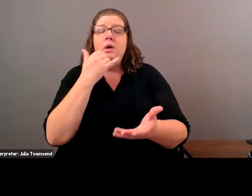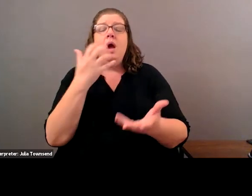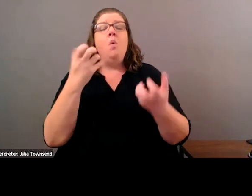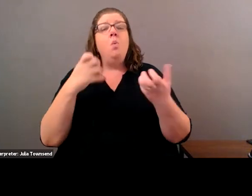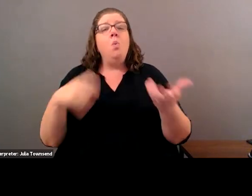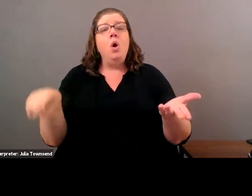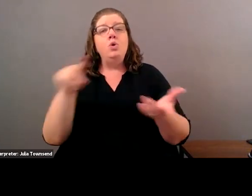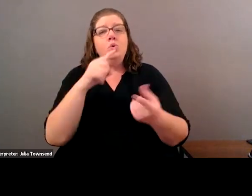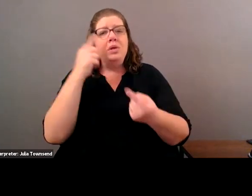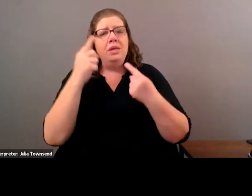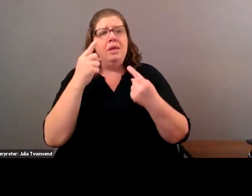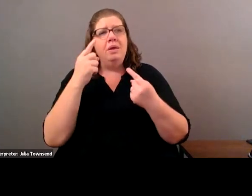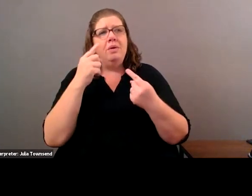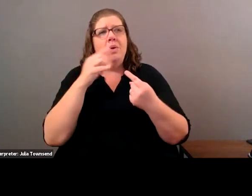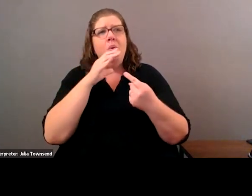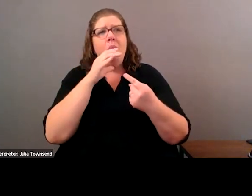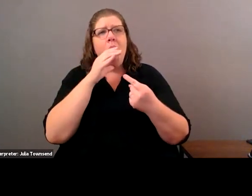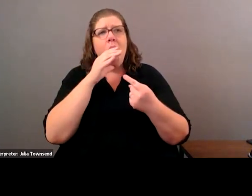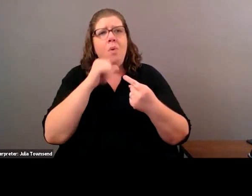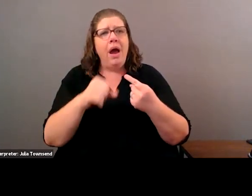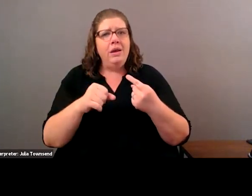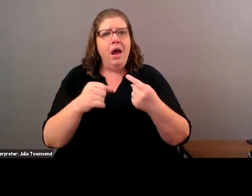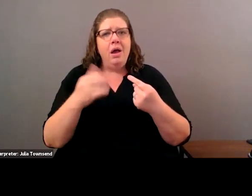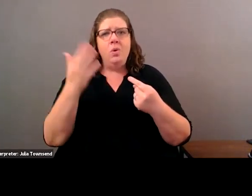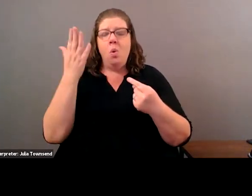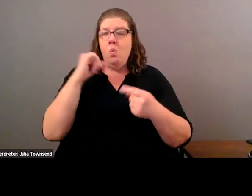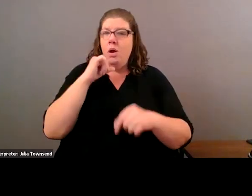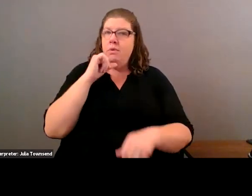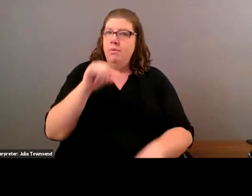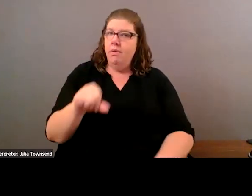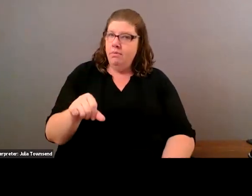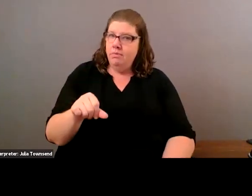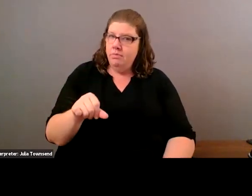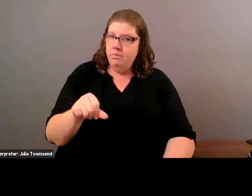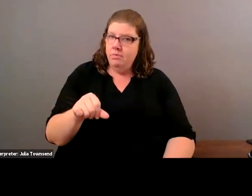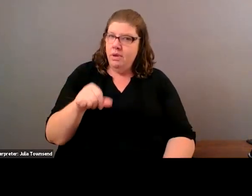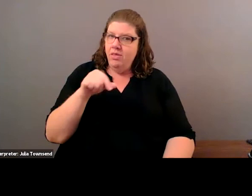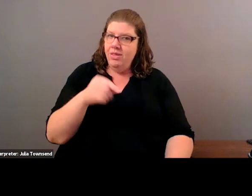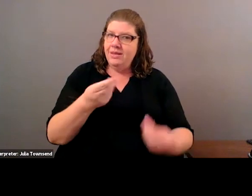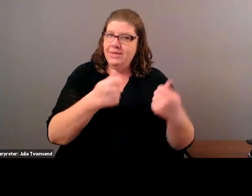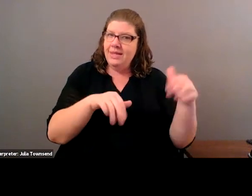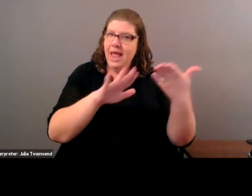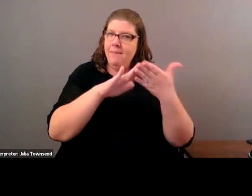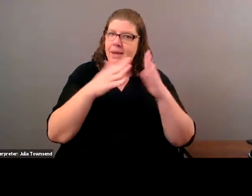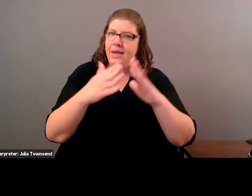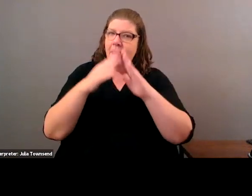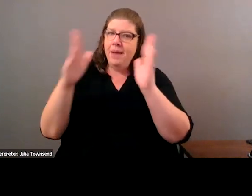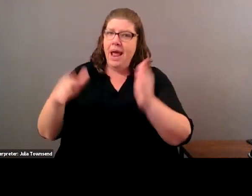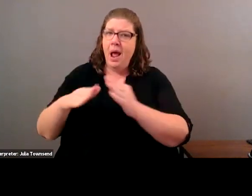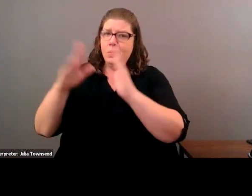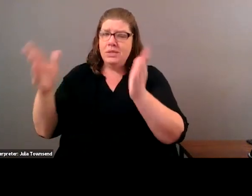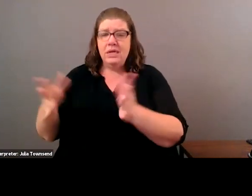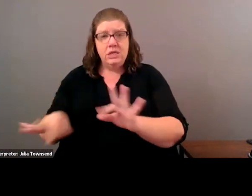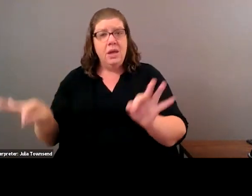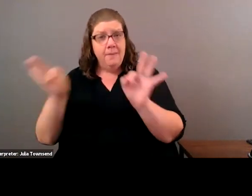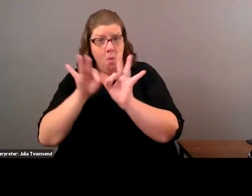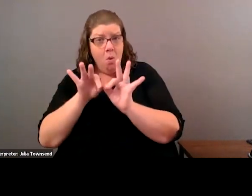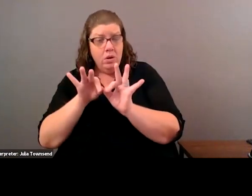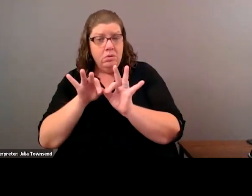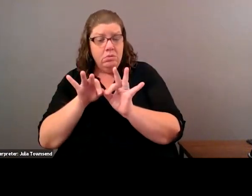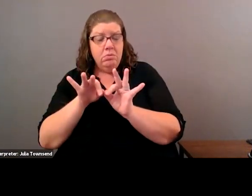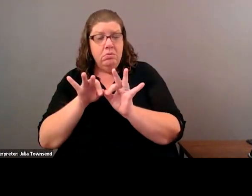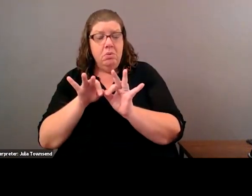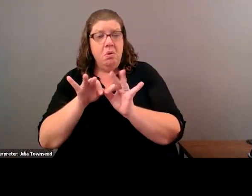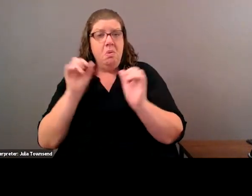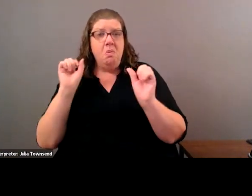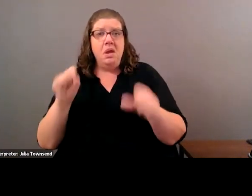think, why not? Well, why not let this land become housing? Housing is important, and we can